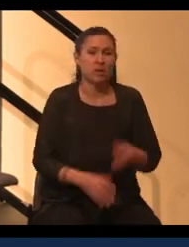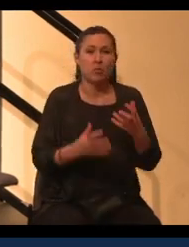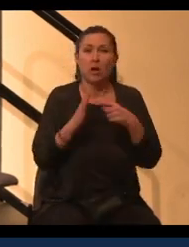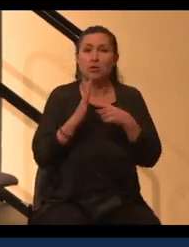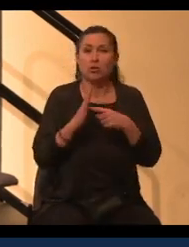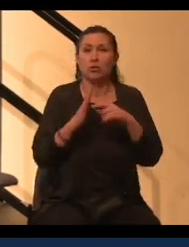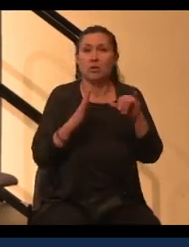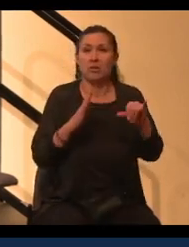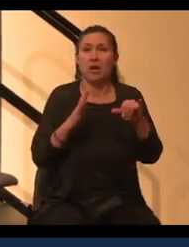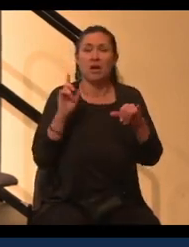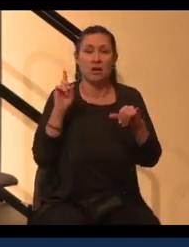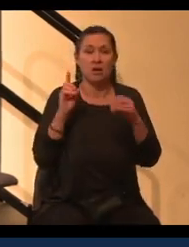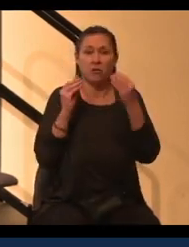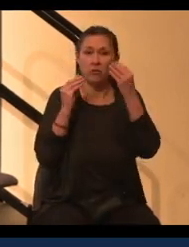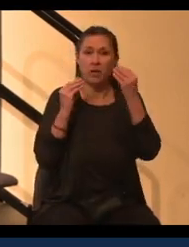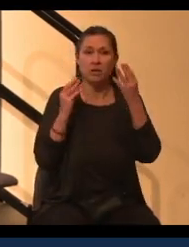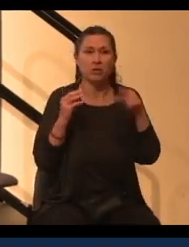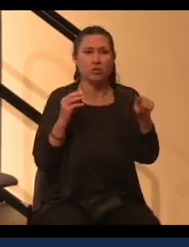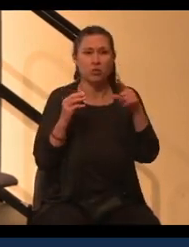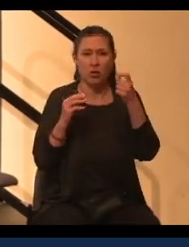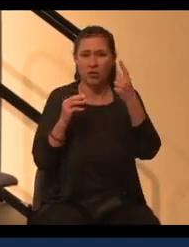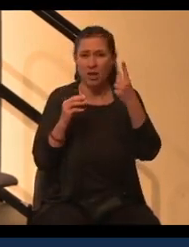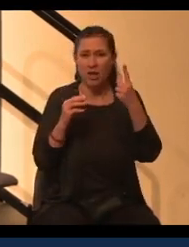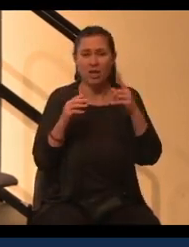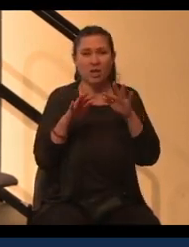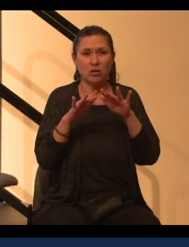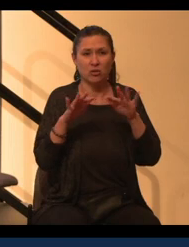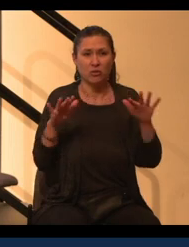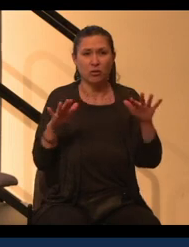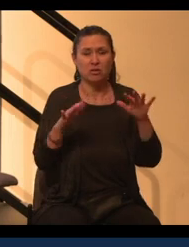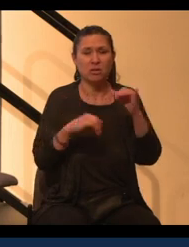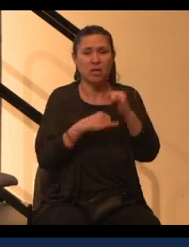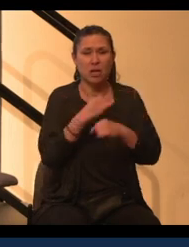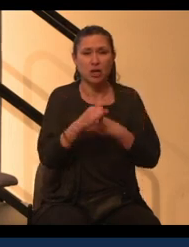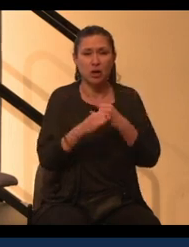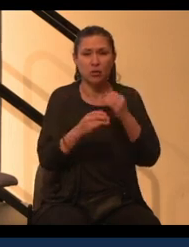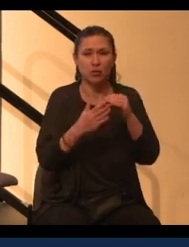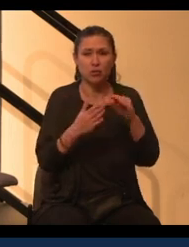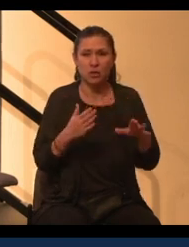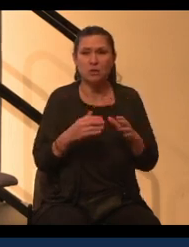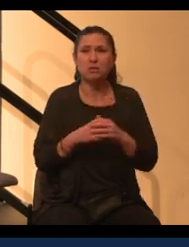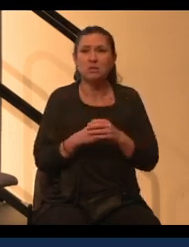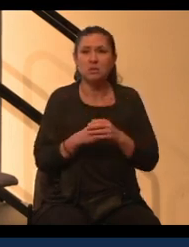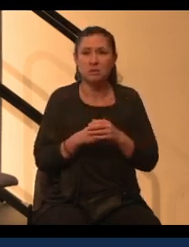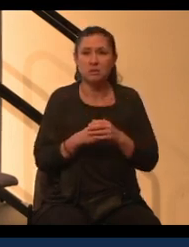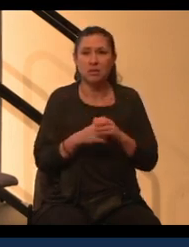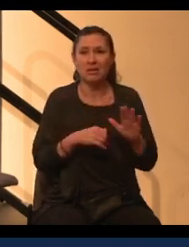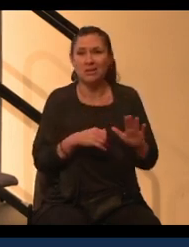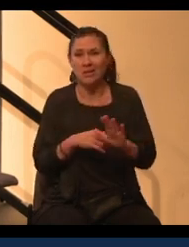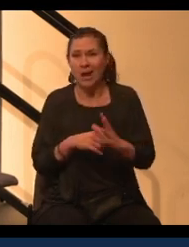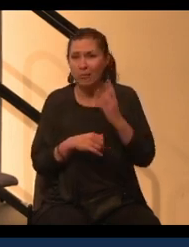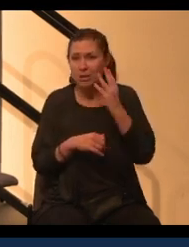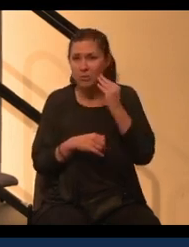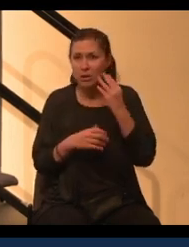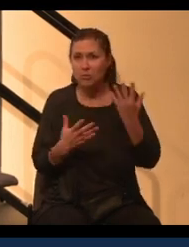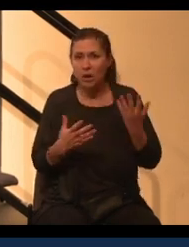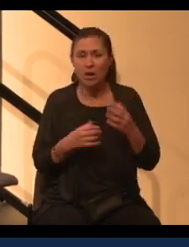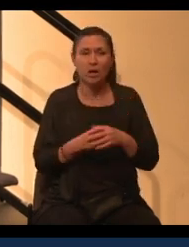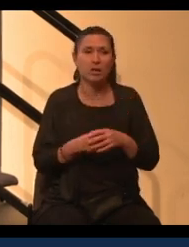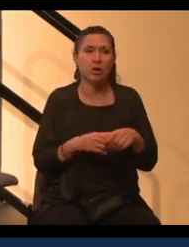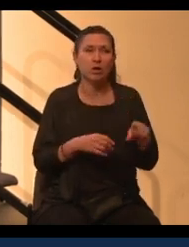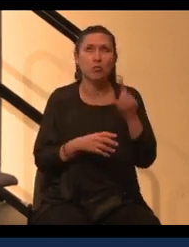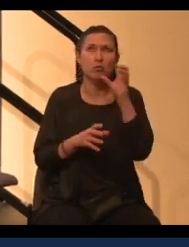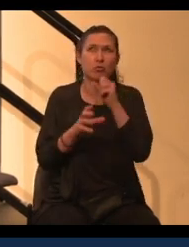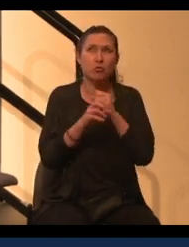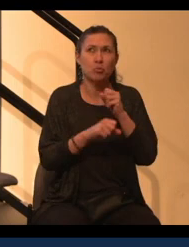show this information so that you understand too the diversity of our international students, what their lived experiences you can infer might look